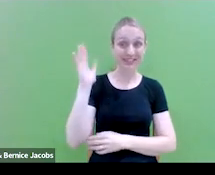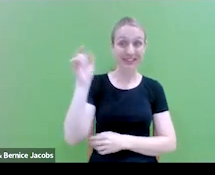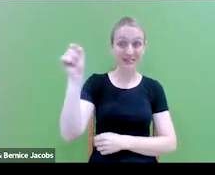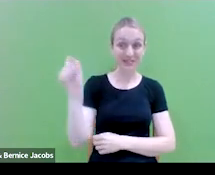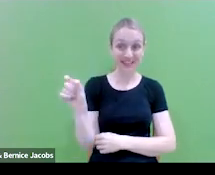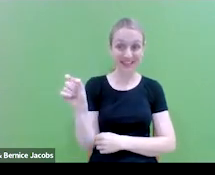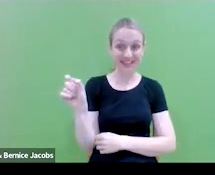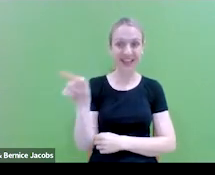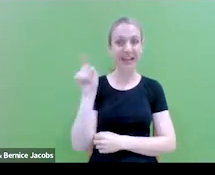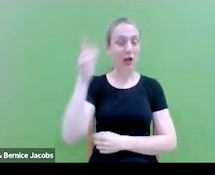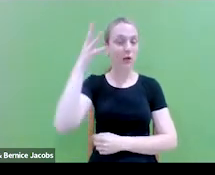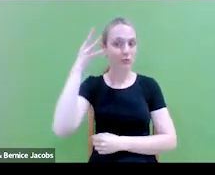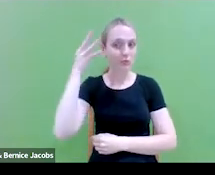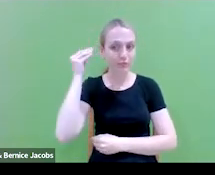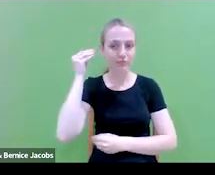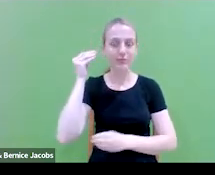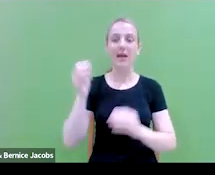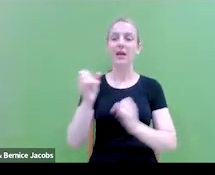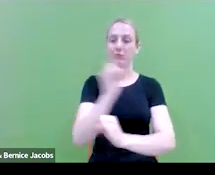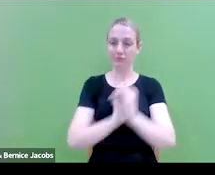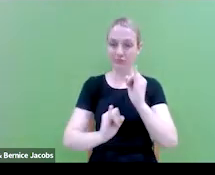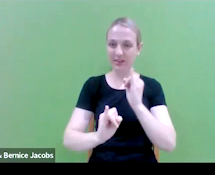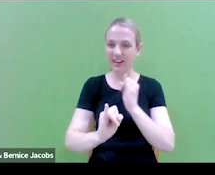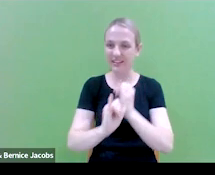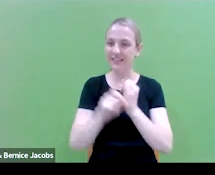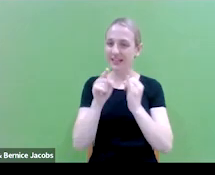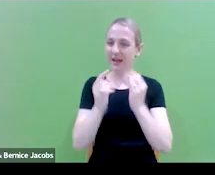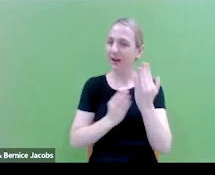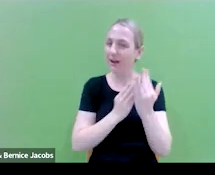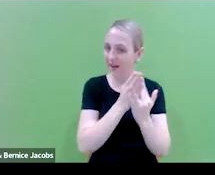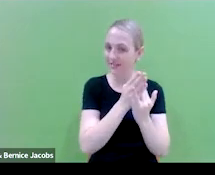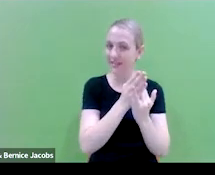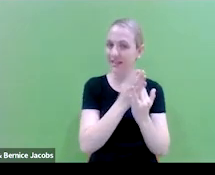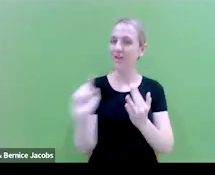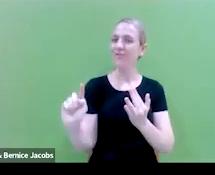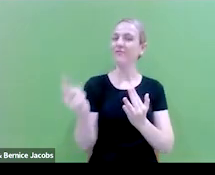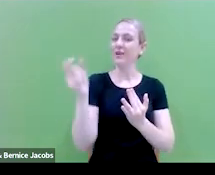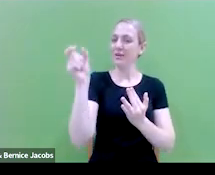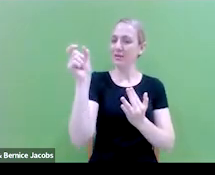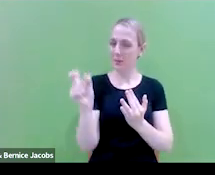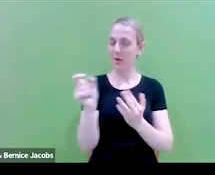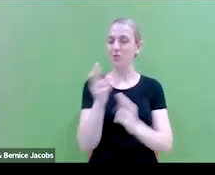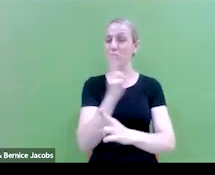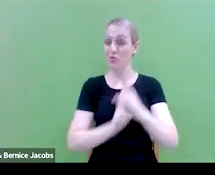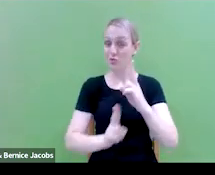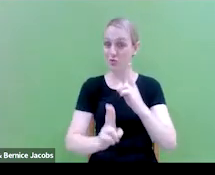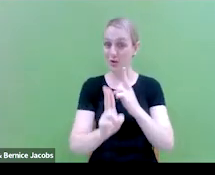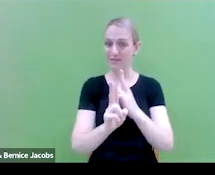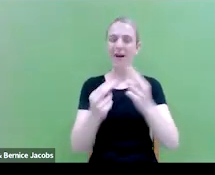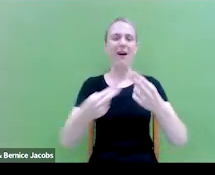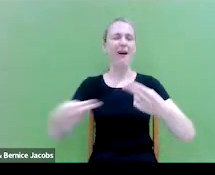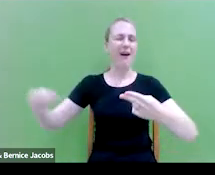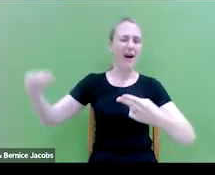She has expertise in universal access, which has led her to being among the first of international applicants to receive the highest echelon